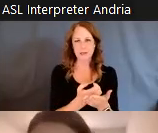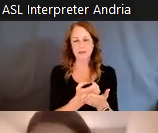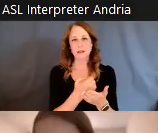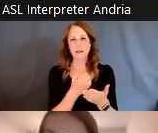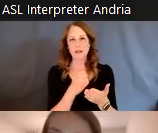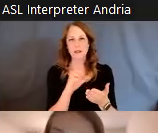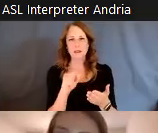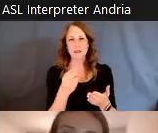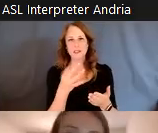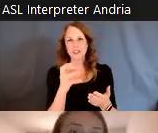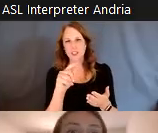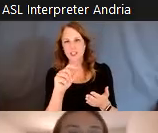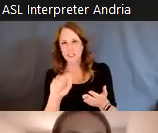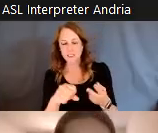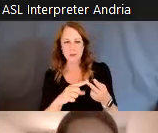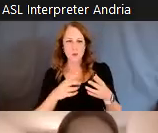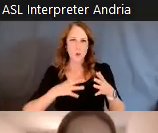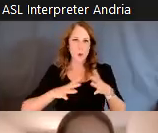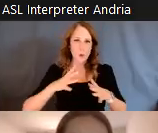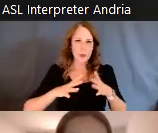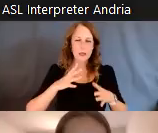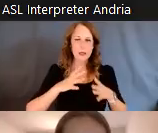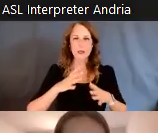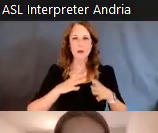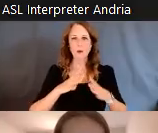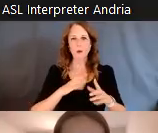or clothing or condoms,